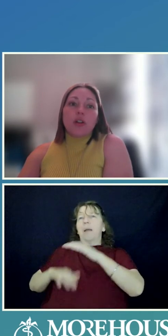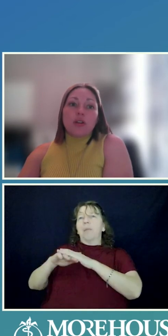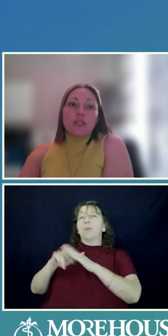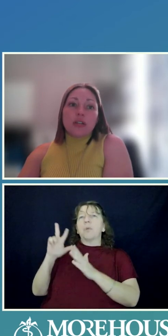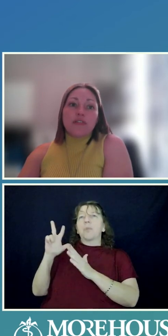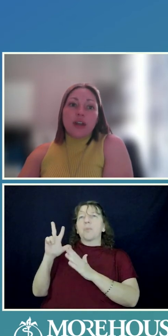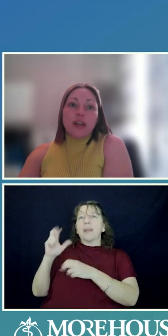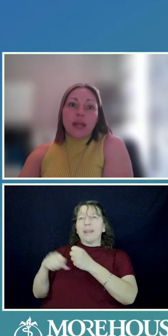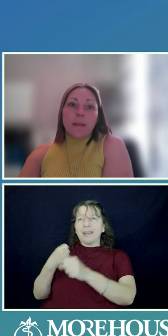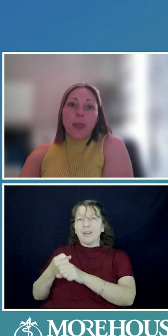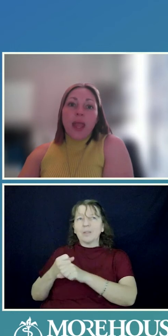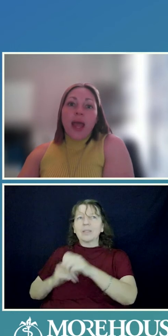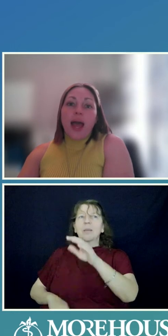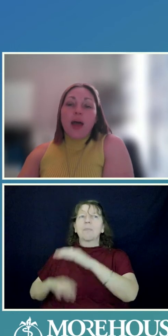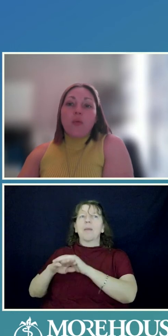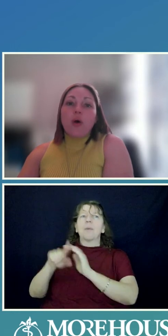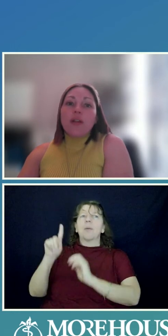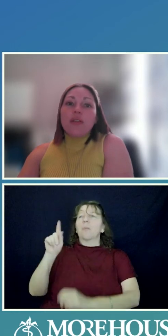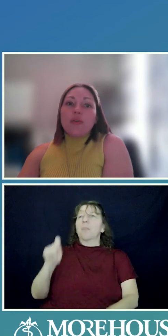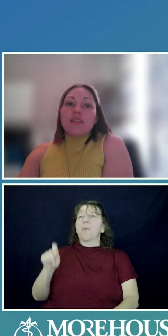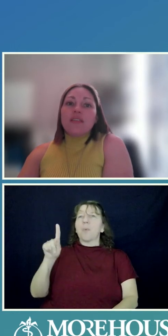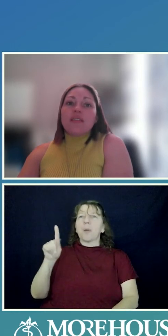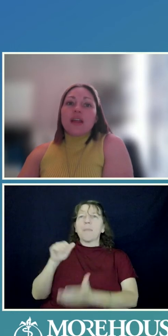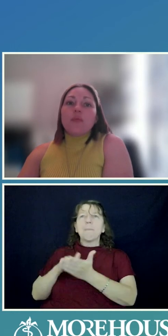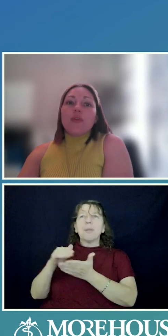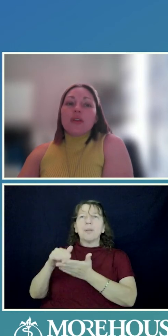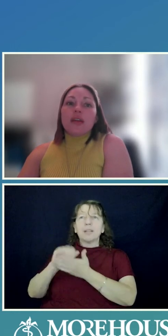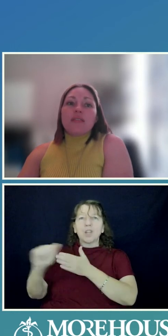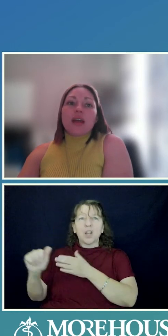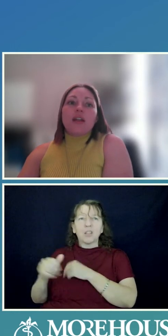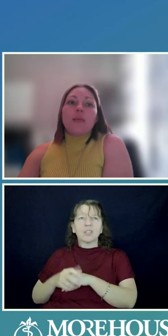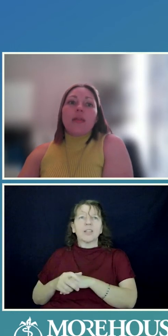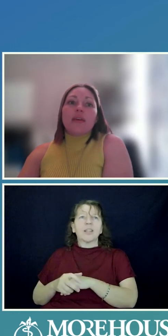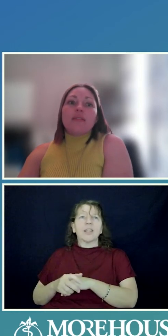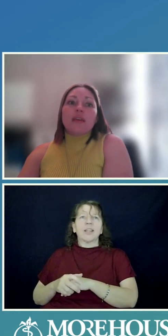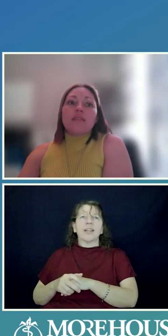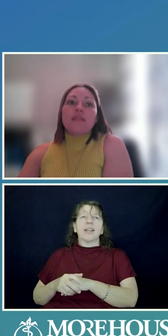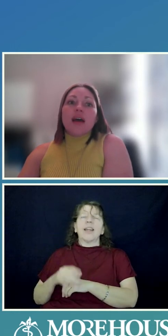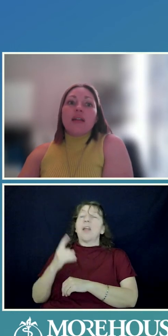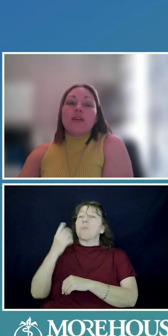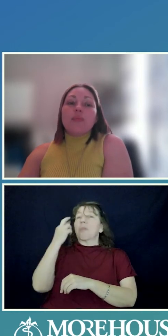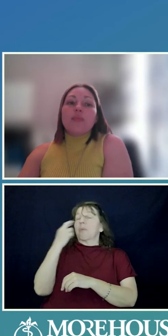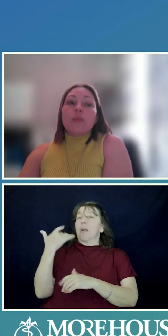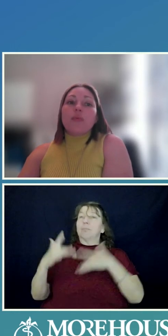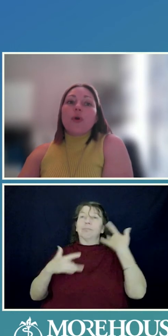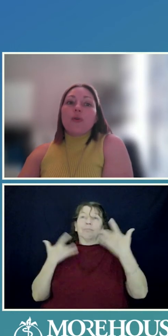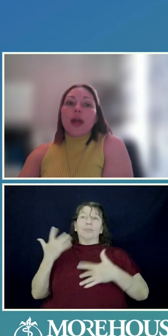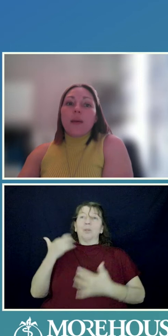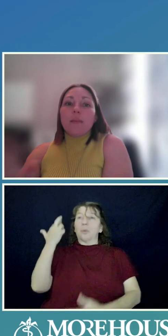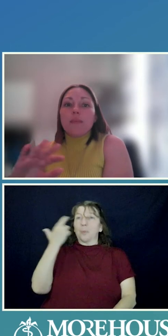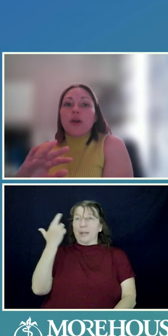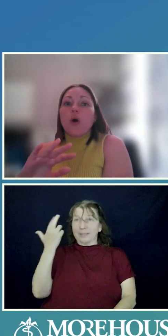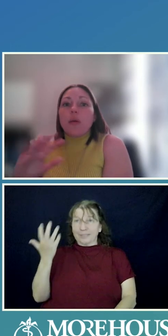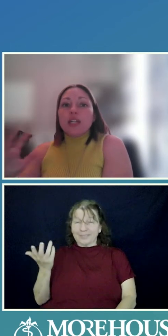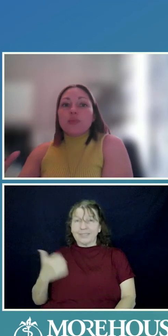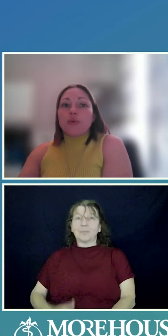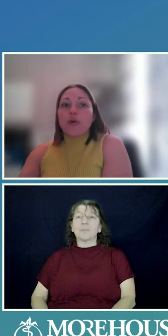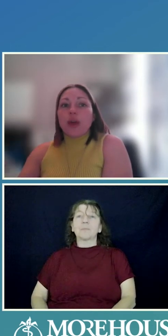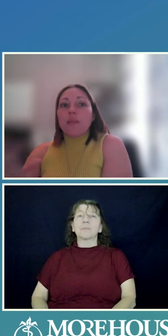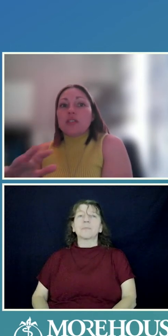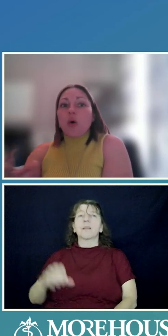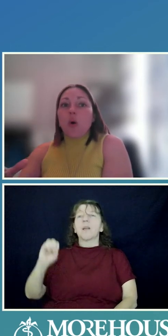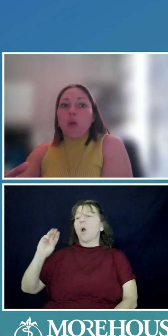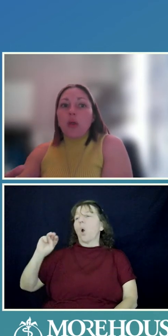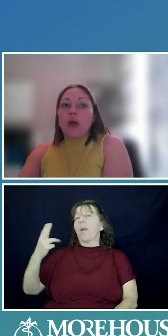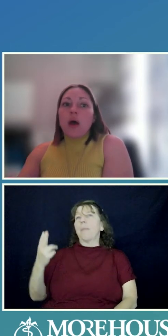million in funding. And one of the reasons that I'm really excited about this is that the program, the OMH